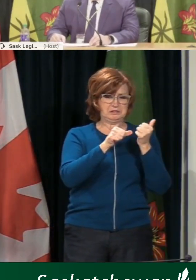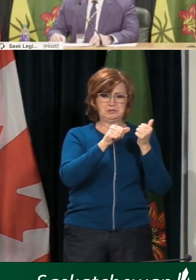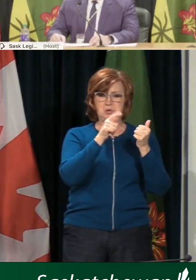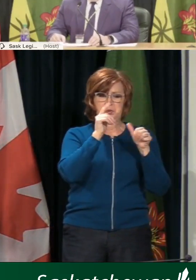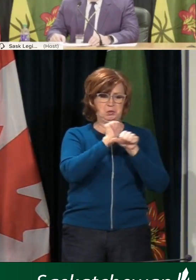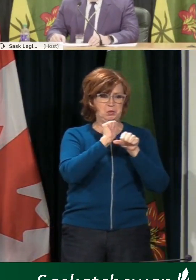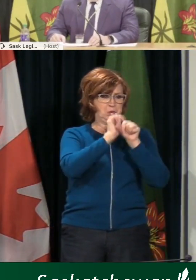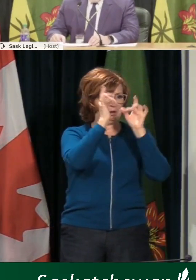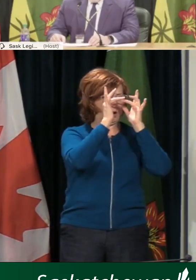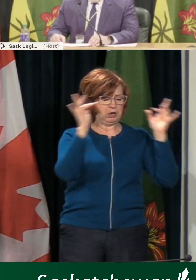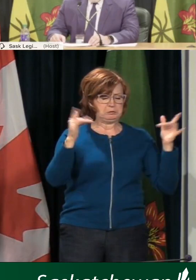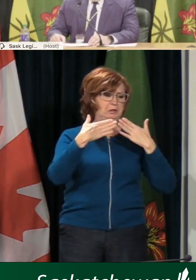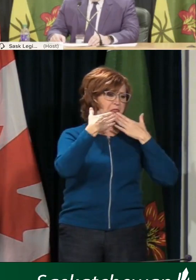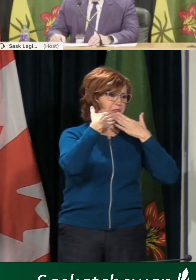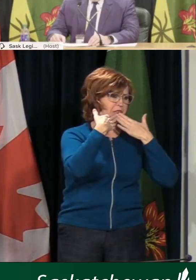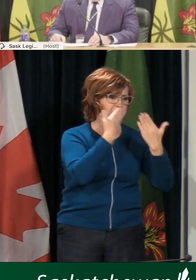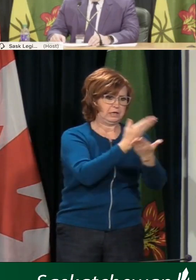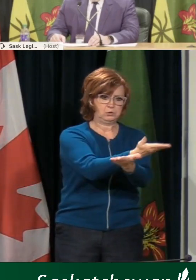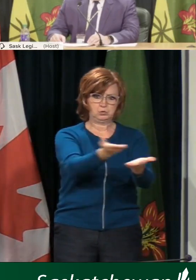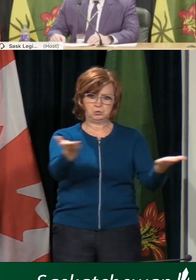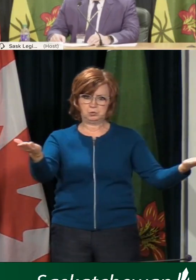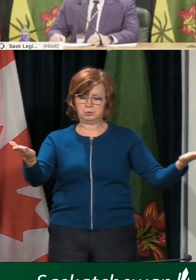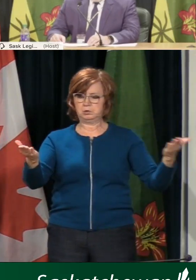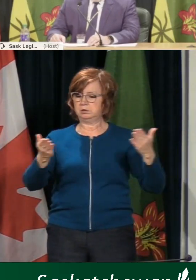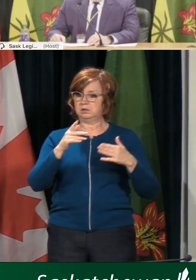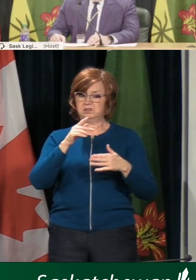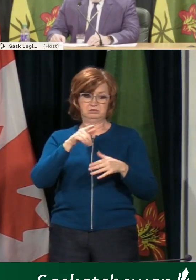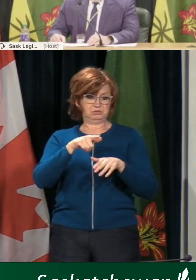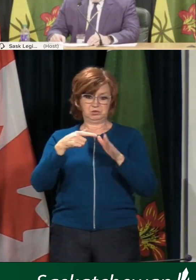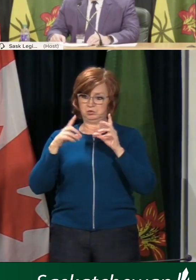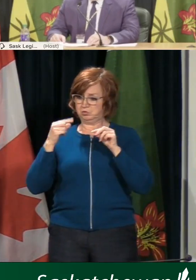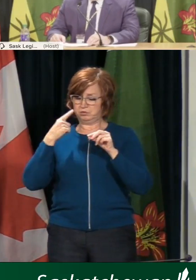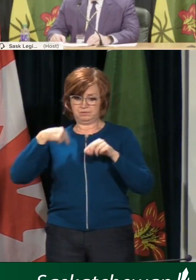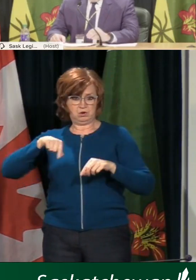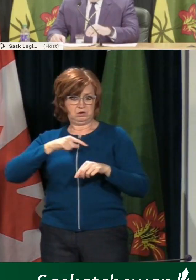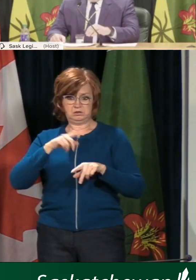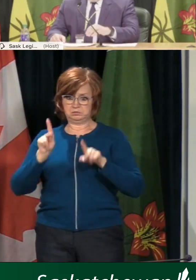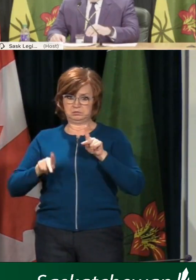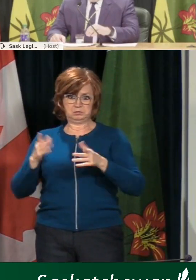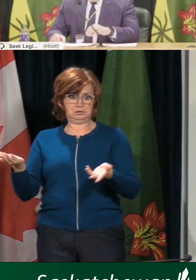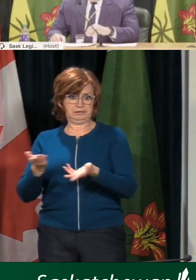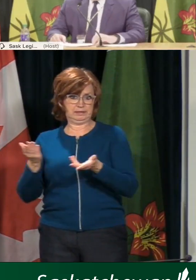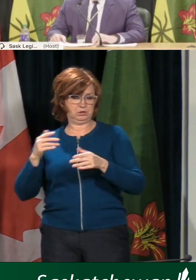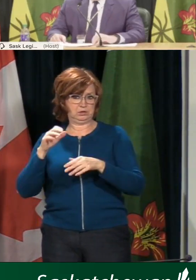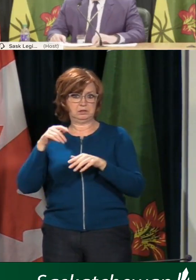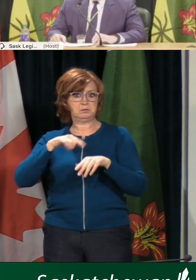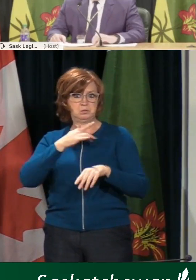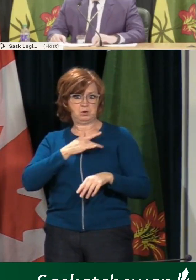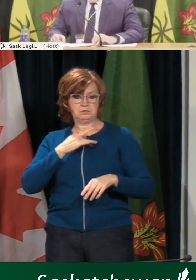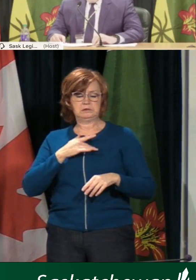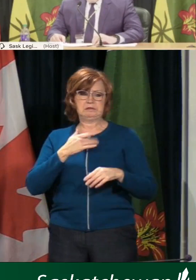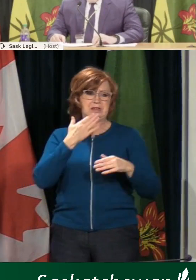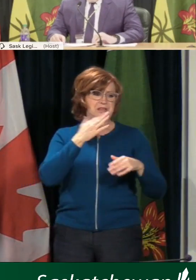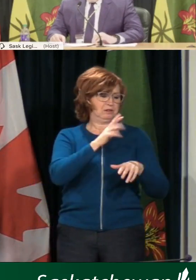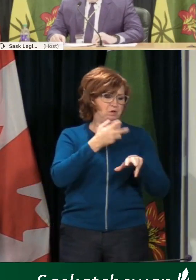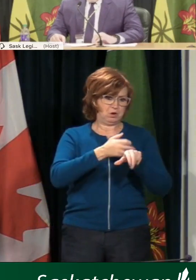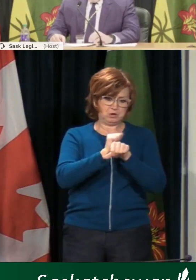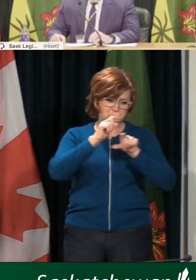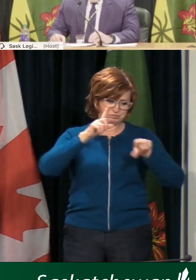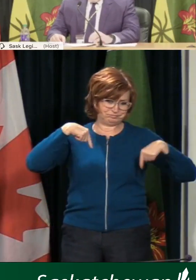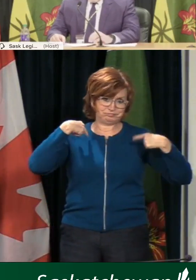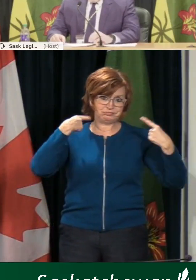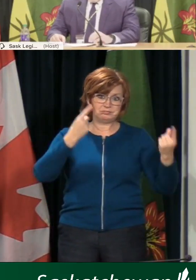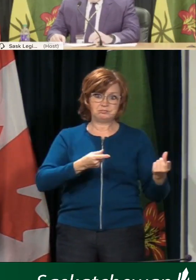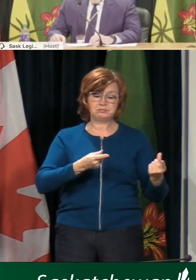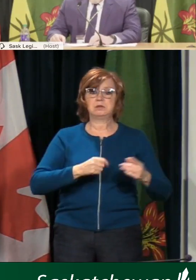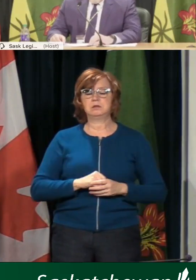of Saskatchewan. I'd like to continue to thank them for their efforts and the work they do each and every day. Today we're providing an update on